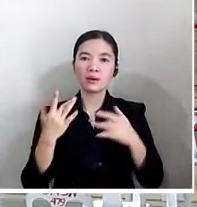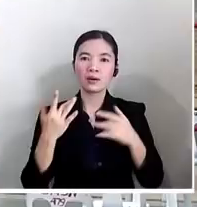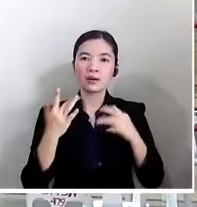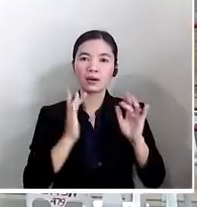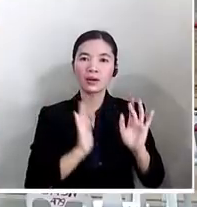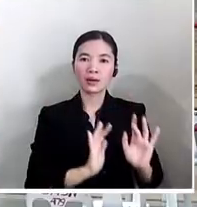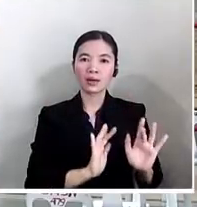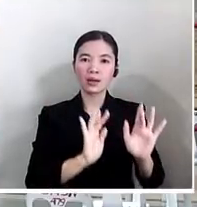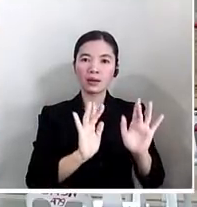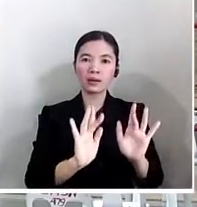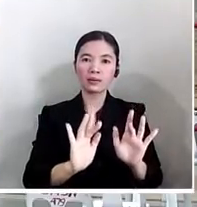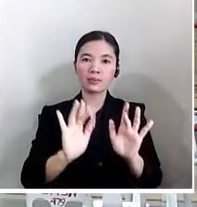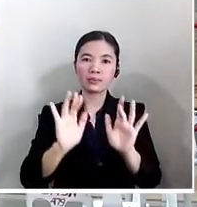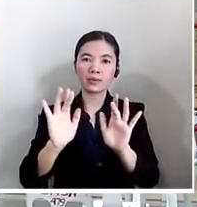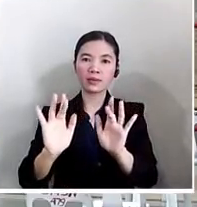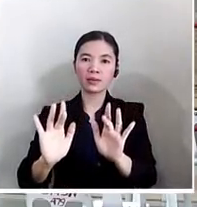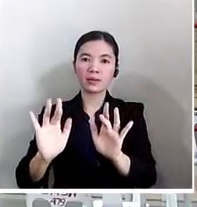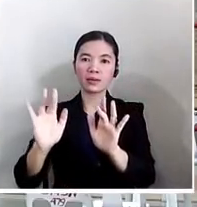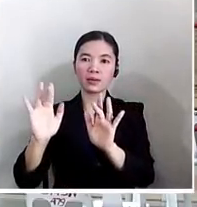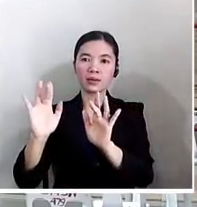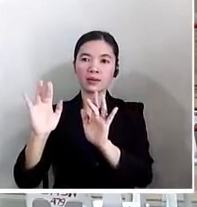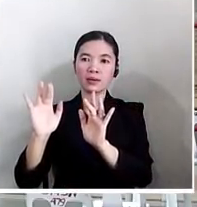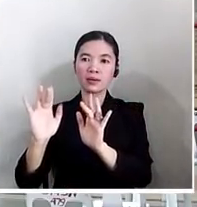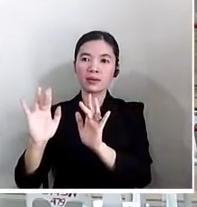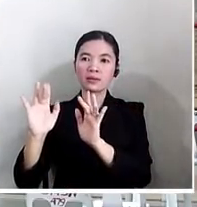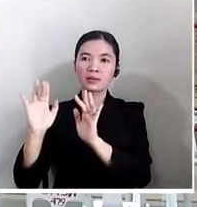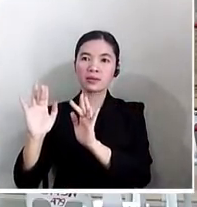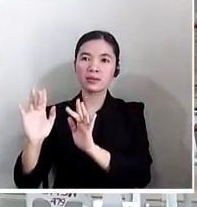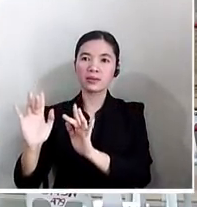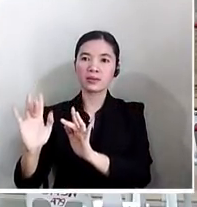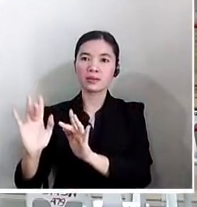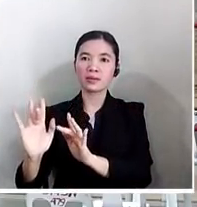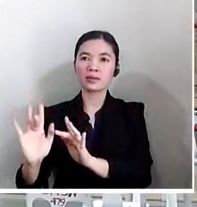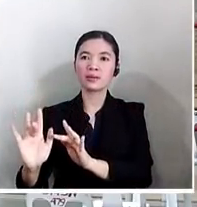Lord, have mercy.